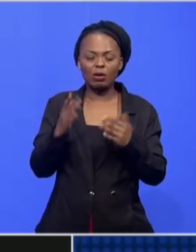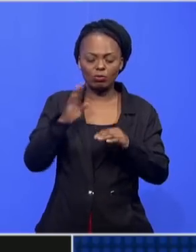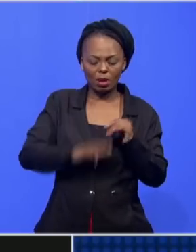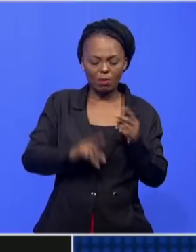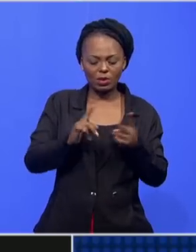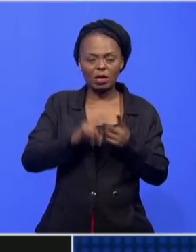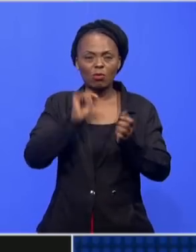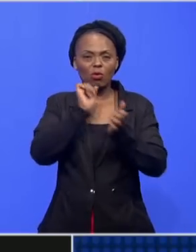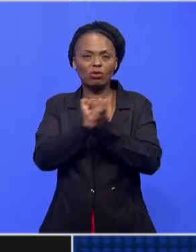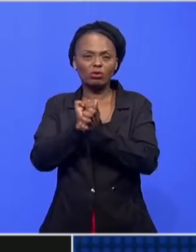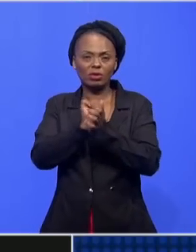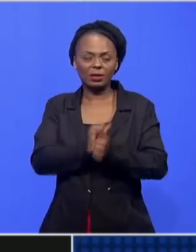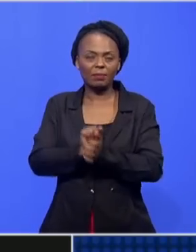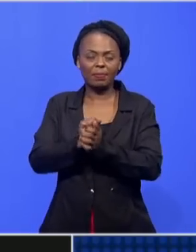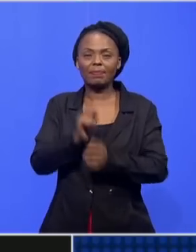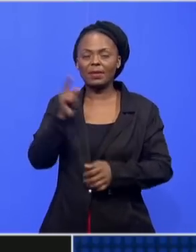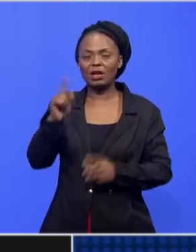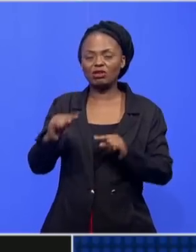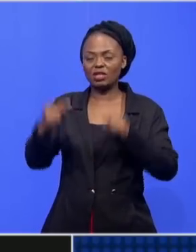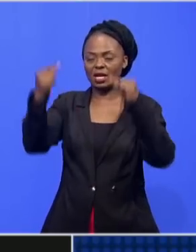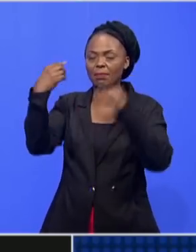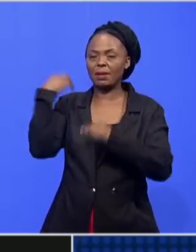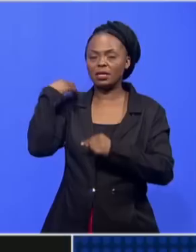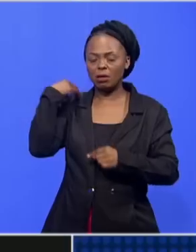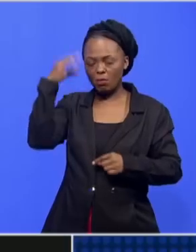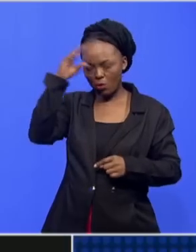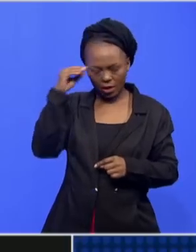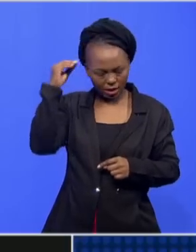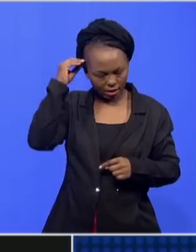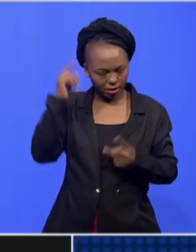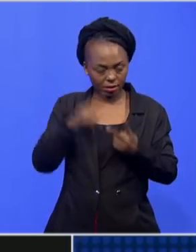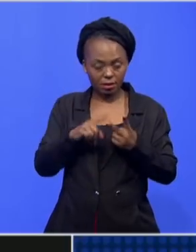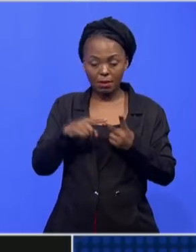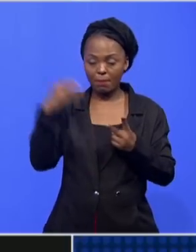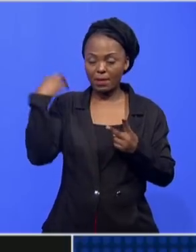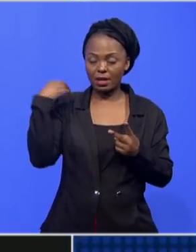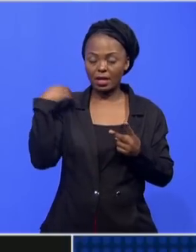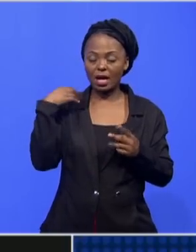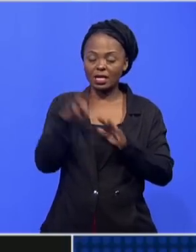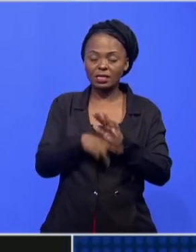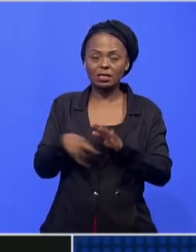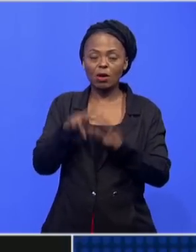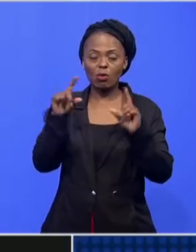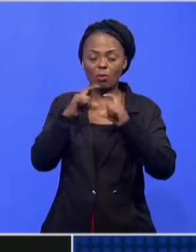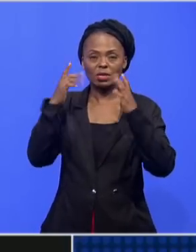we are challenging the Minister of Police, we are challenging the National Commissioner and all members of